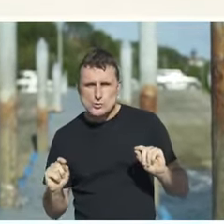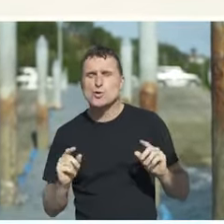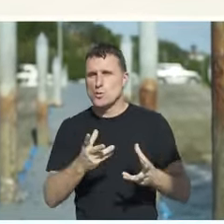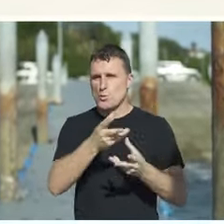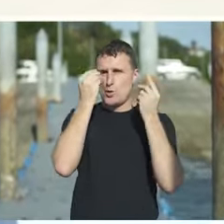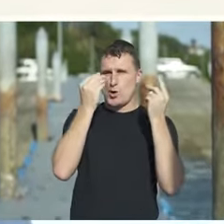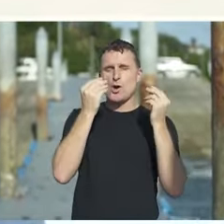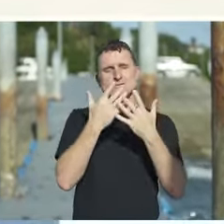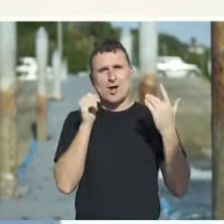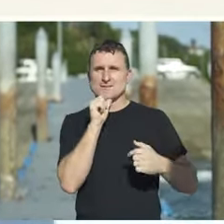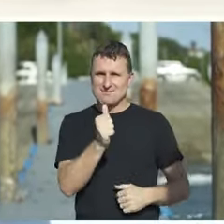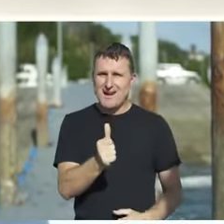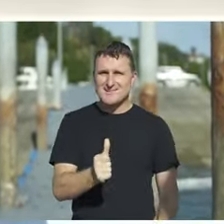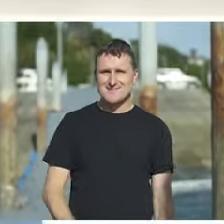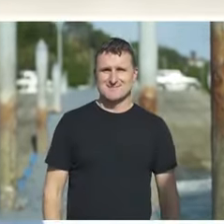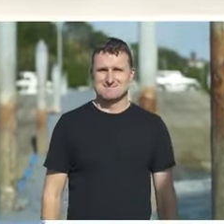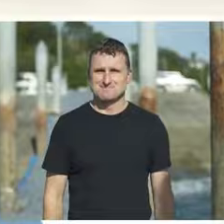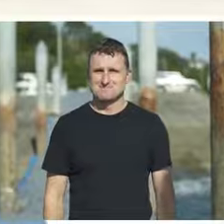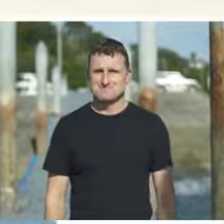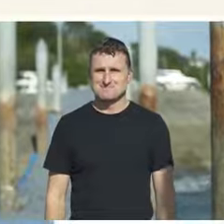But most of all, we have lots of fun.